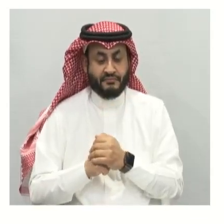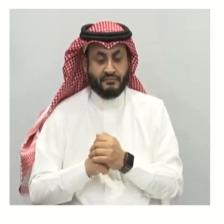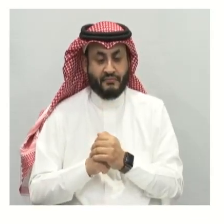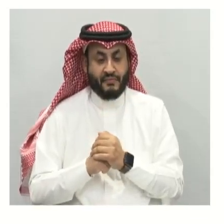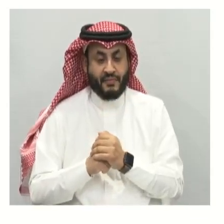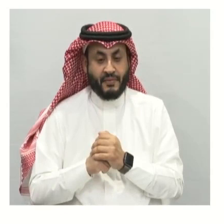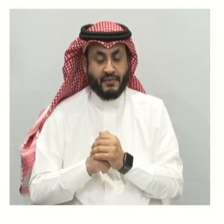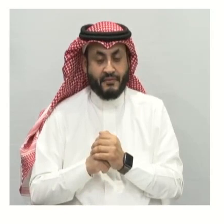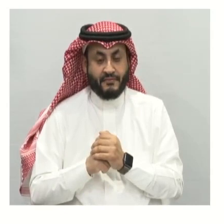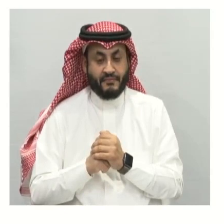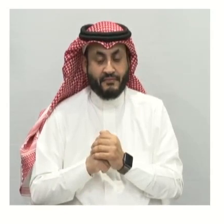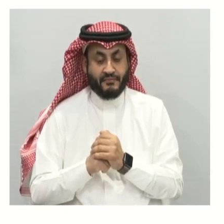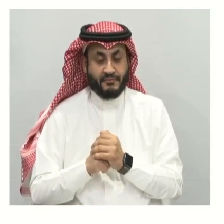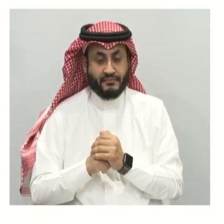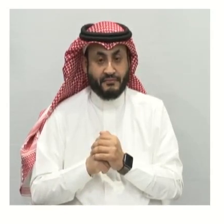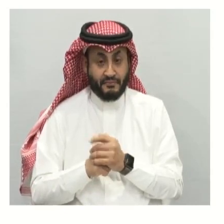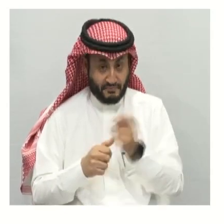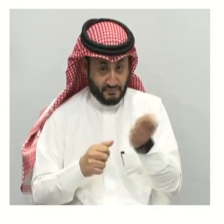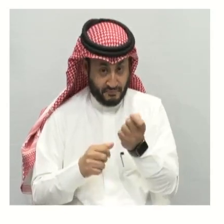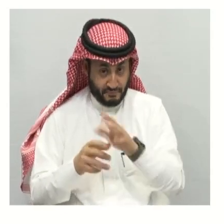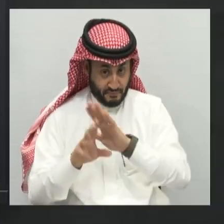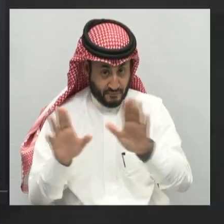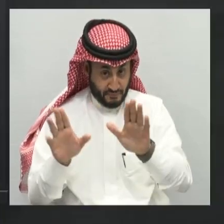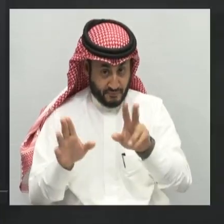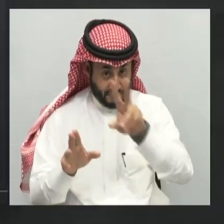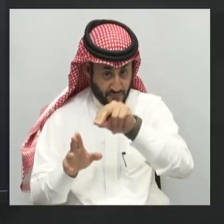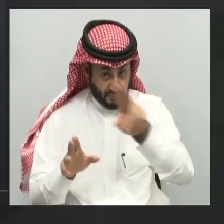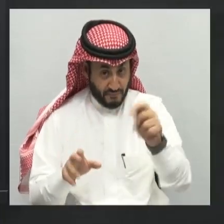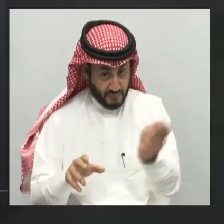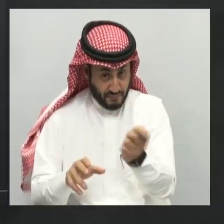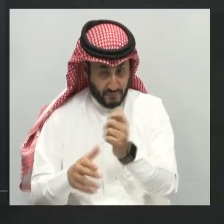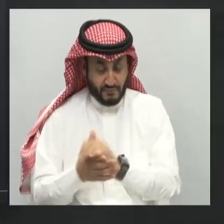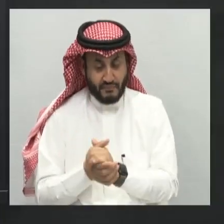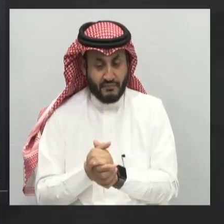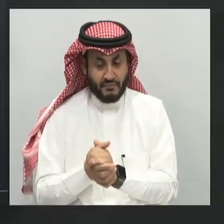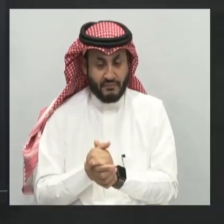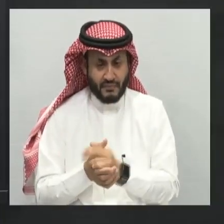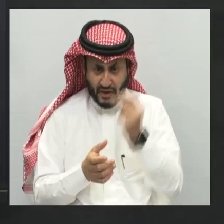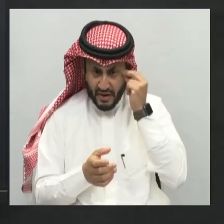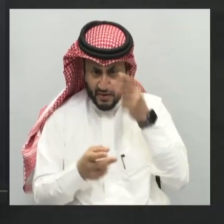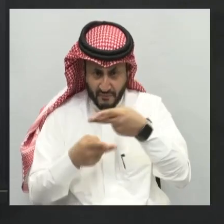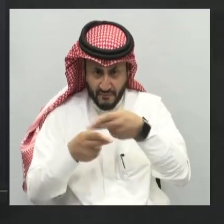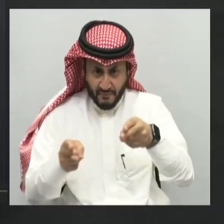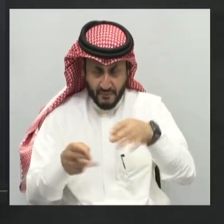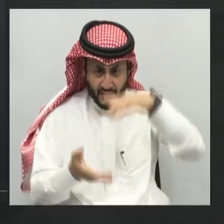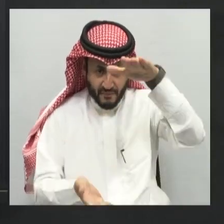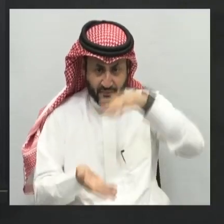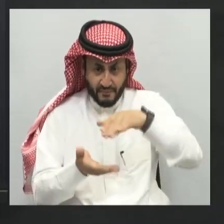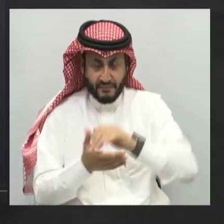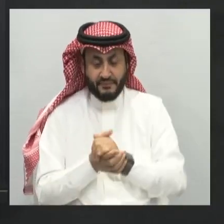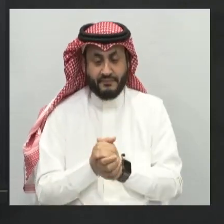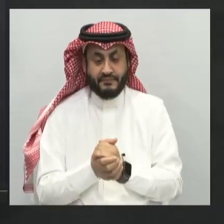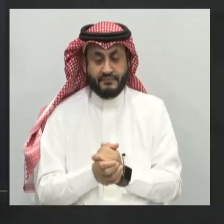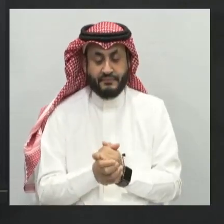So did you have a chance to write and trace? Did you notice the difference between uppercase and